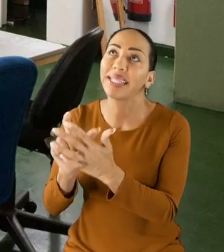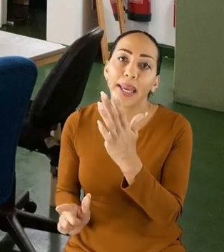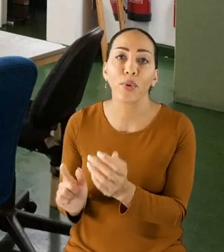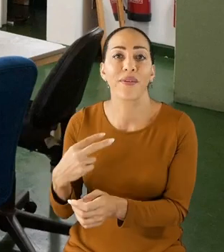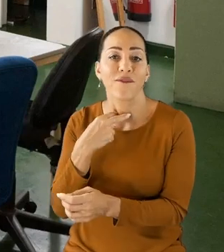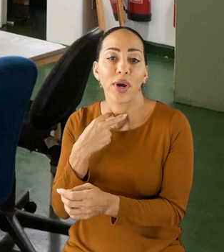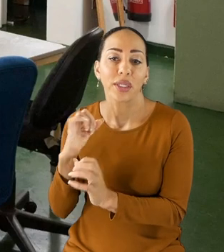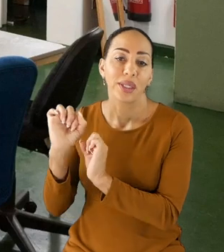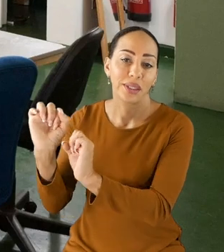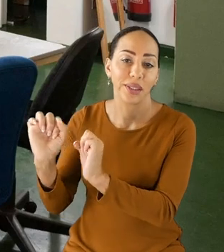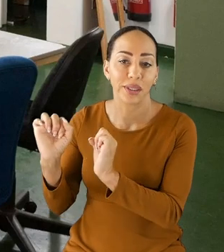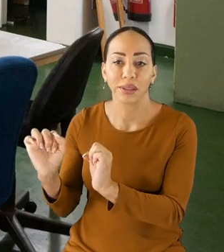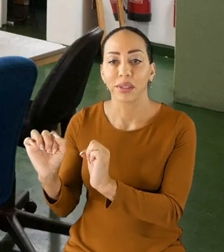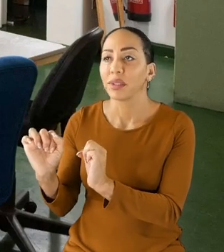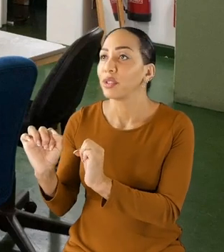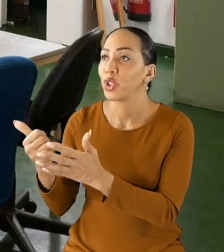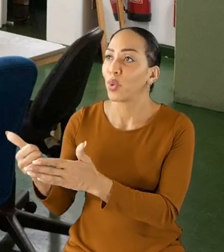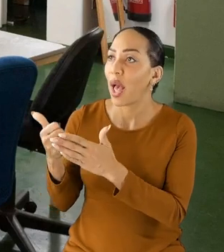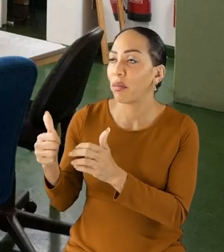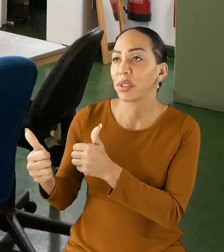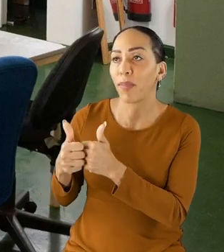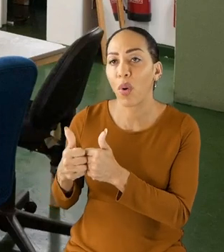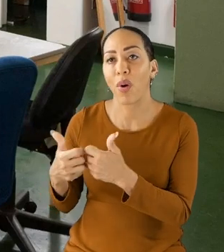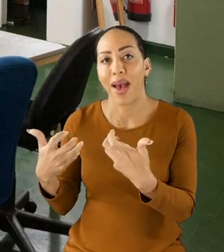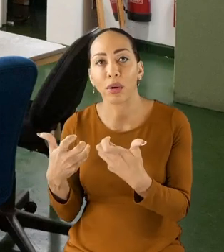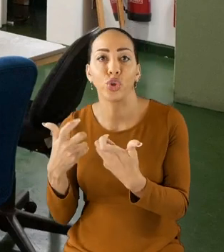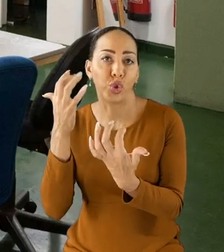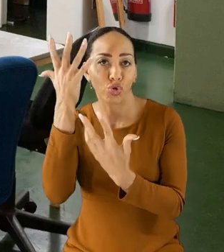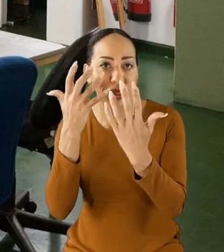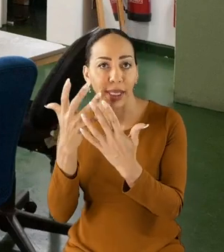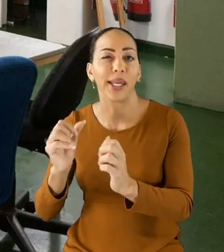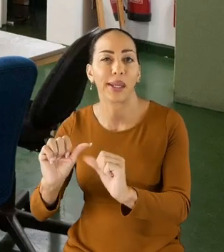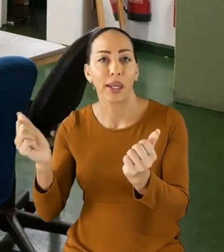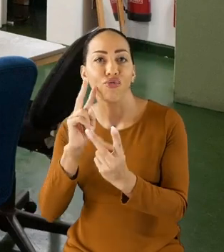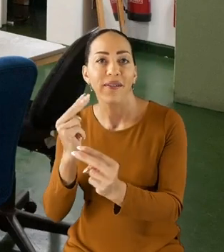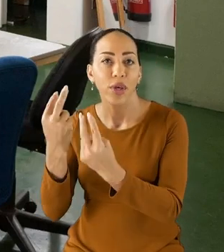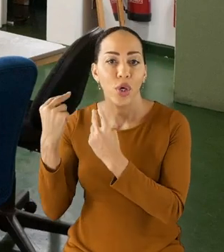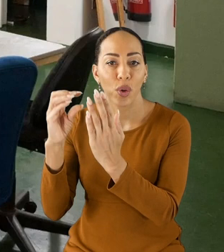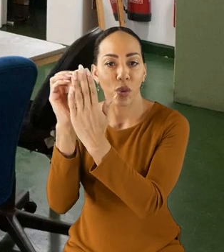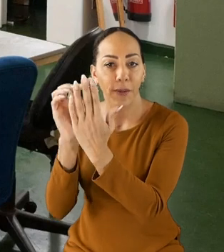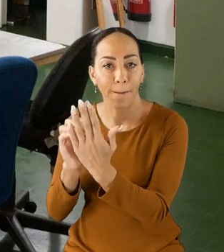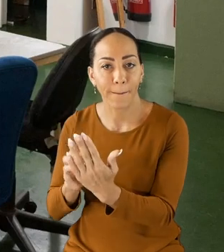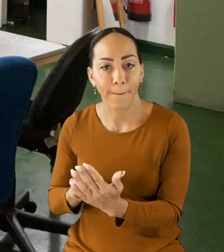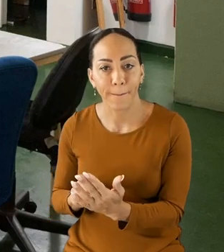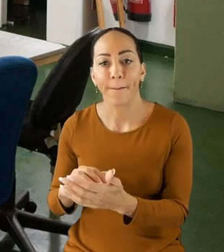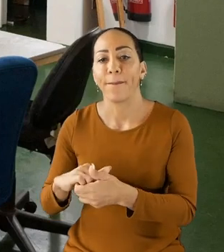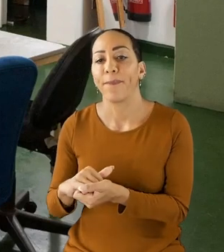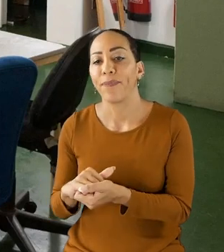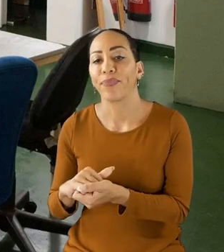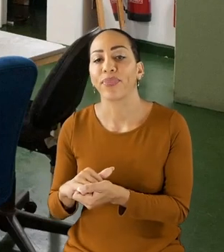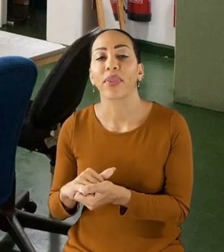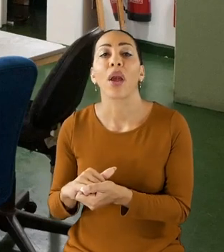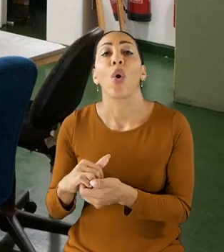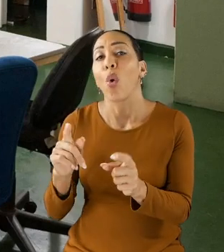disabled voices in critiquing as well. And I think it's also important